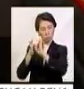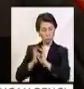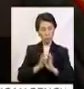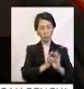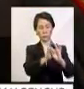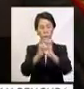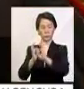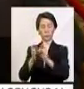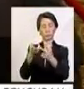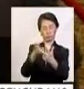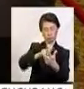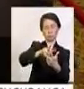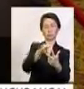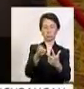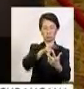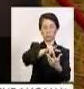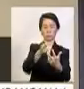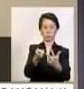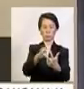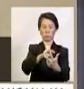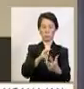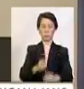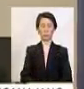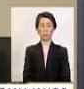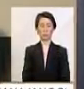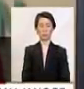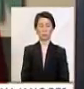bantu-membantu antara satu sama lain.